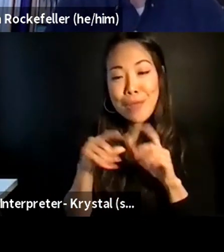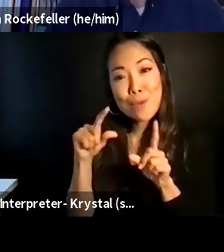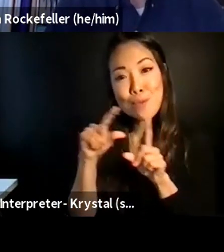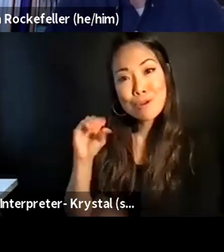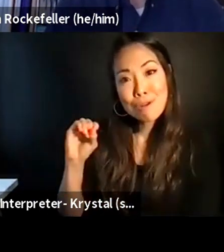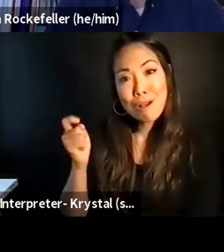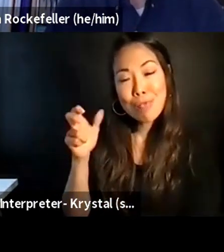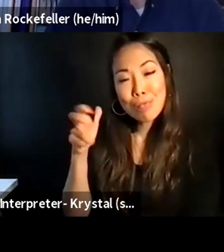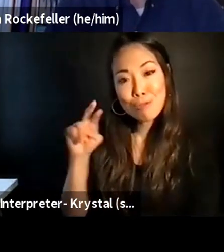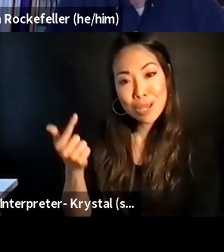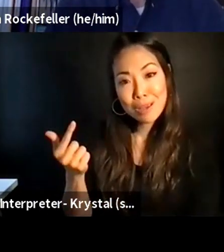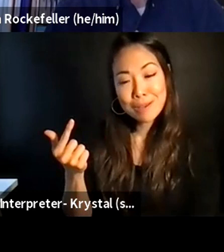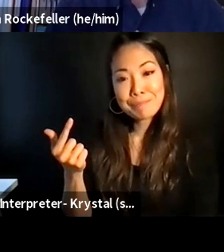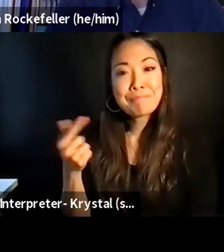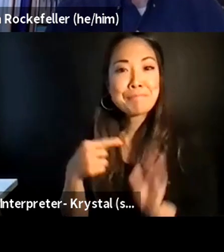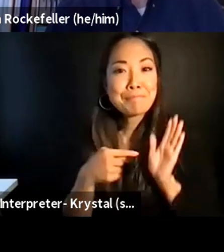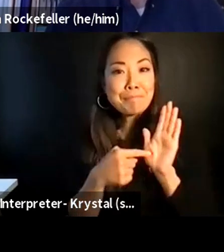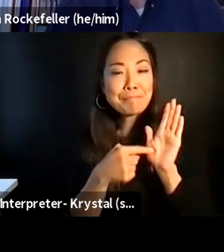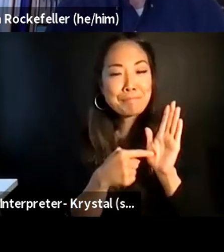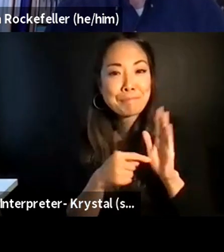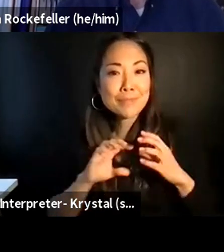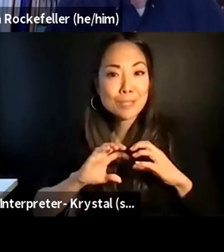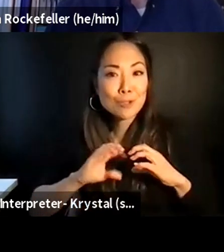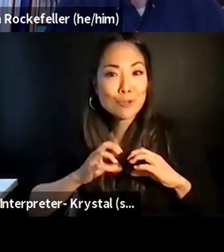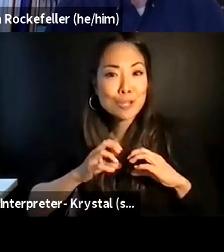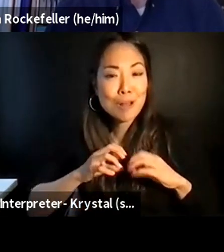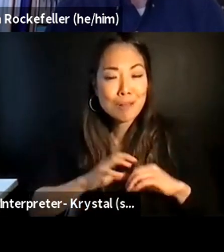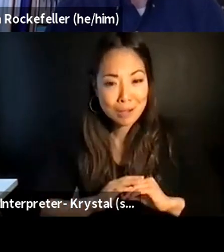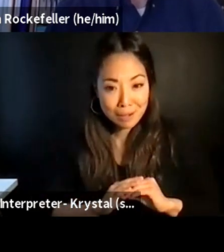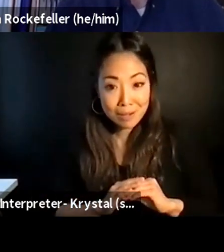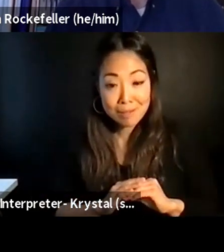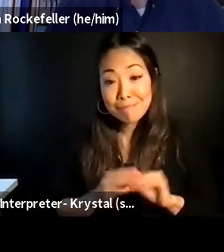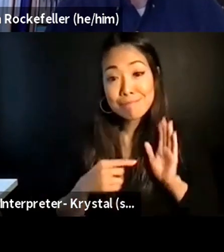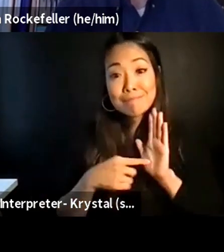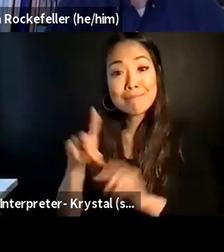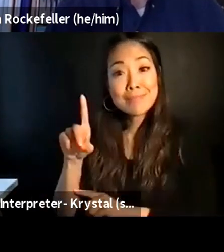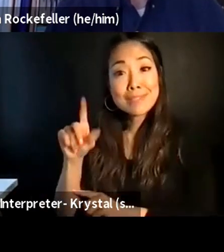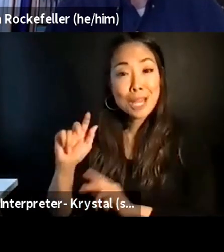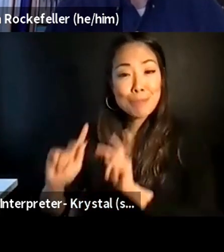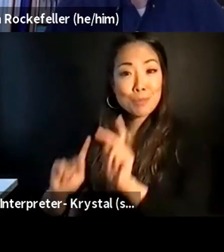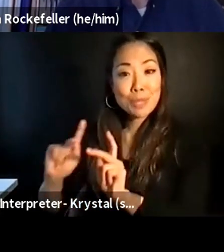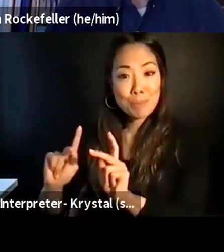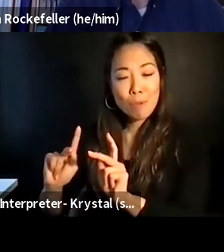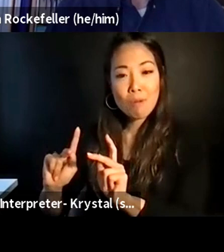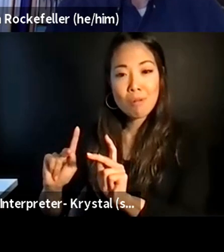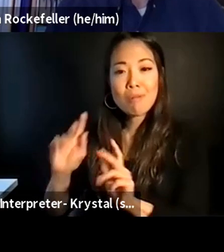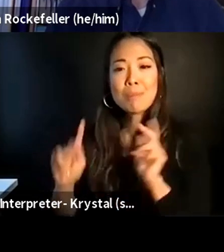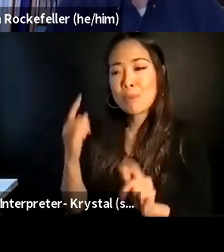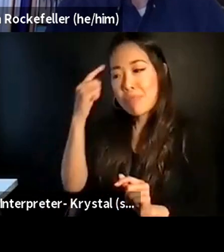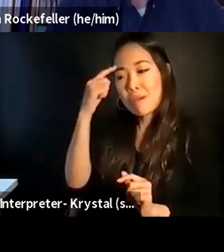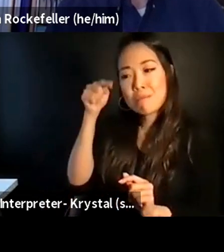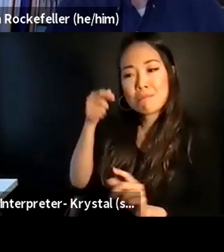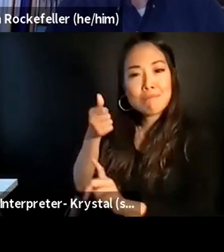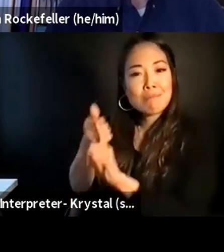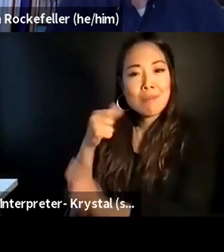of intersectionality. For example, a lot of disabled folks are not viewed as sexual beings. And